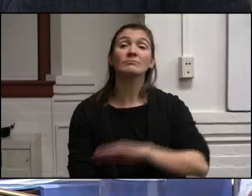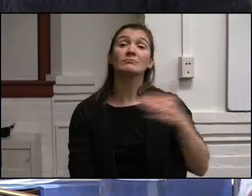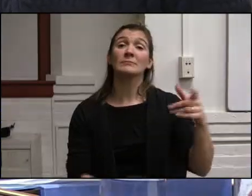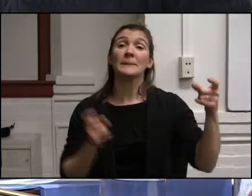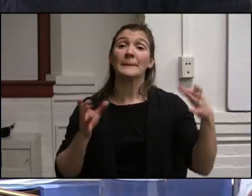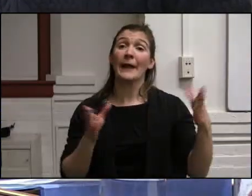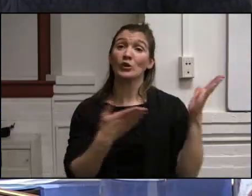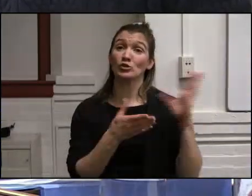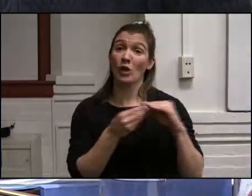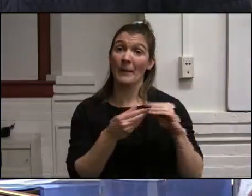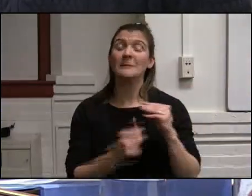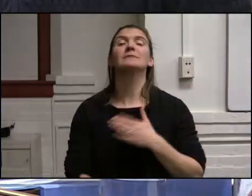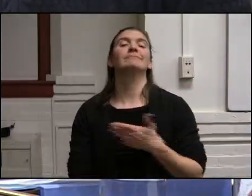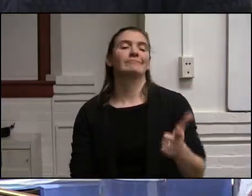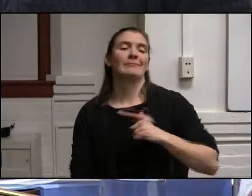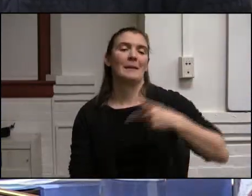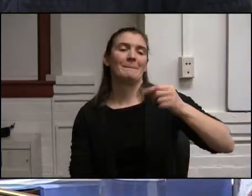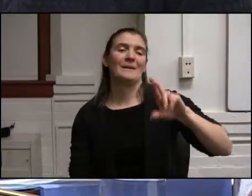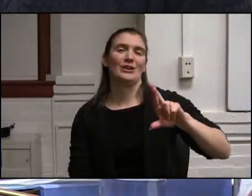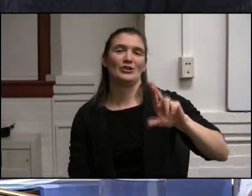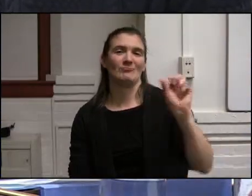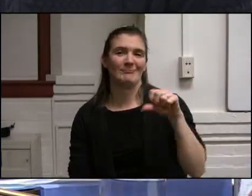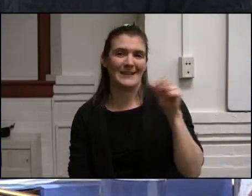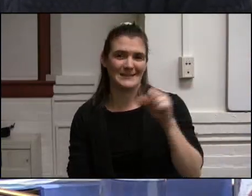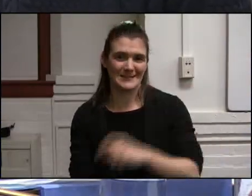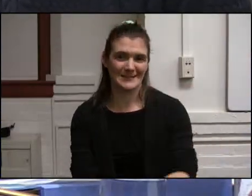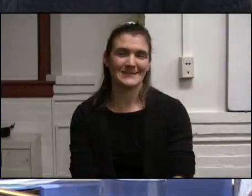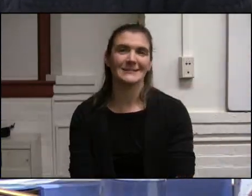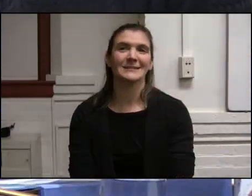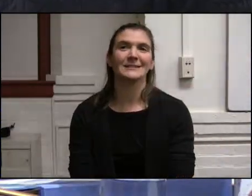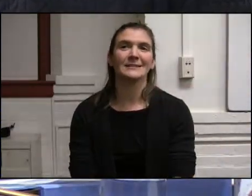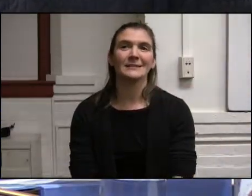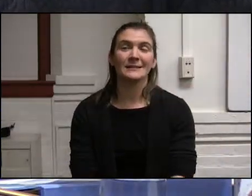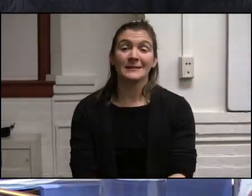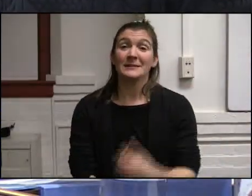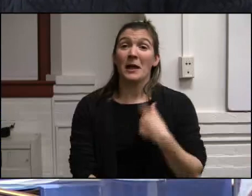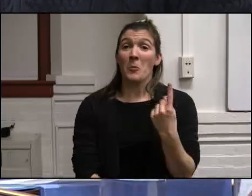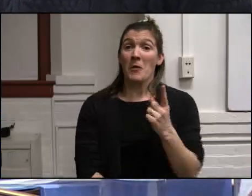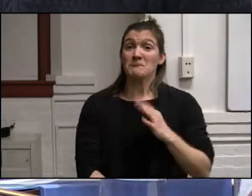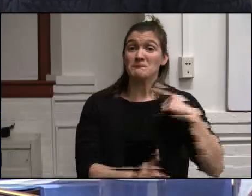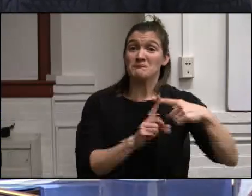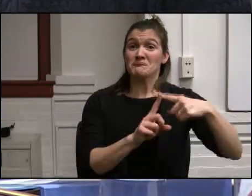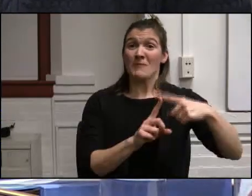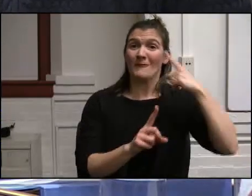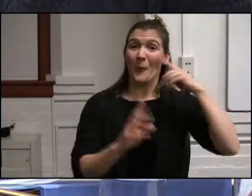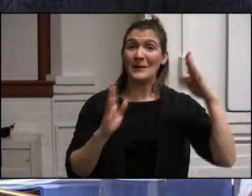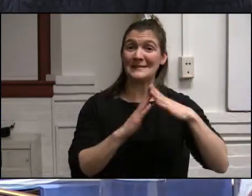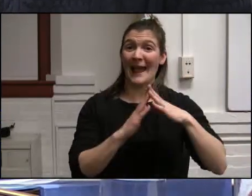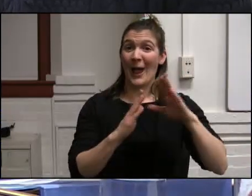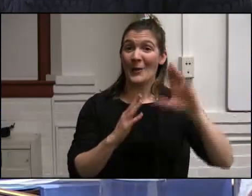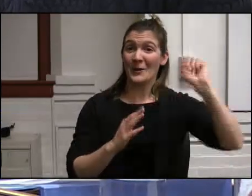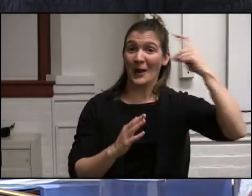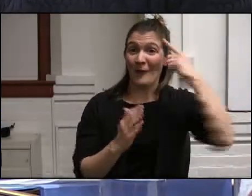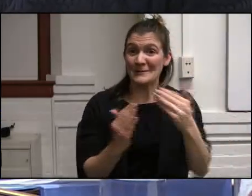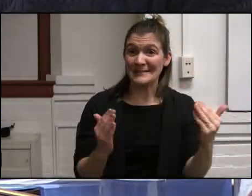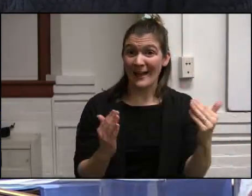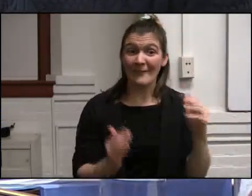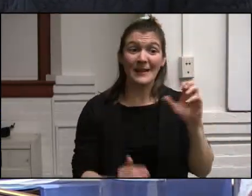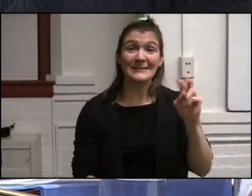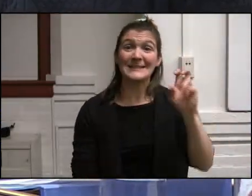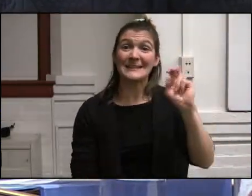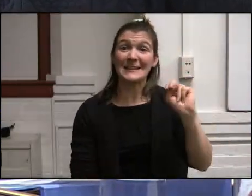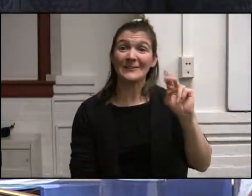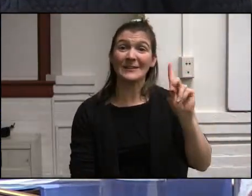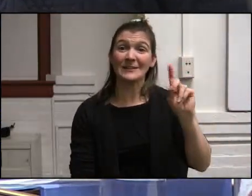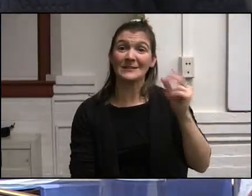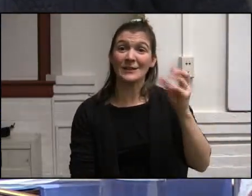Manager's comments? Yes. I have an exciting announcement for town government that Stephen